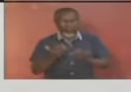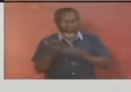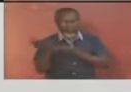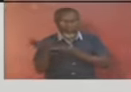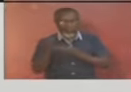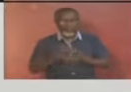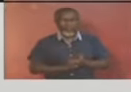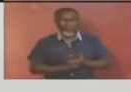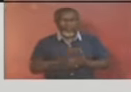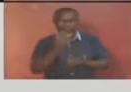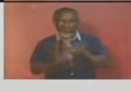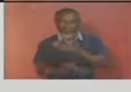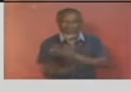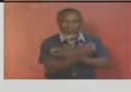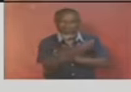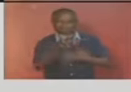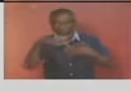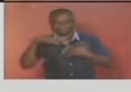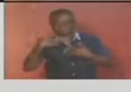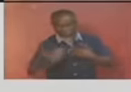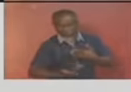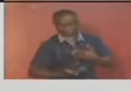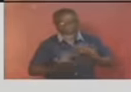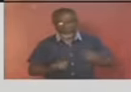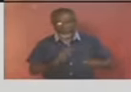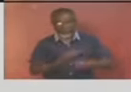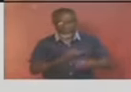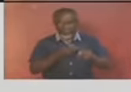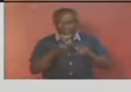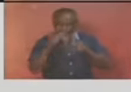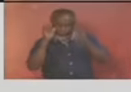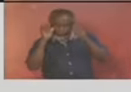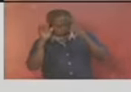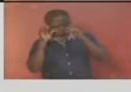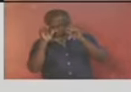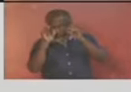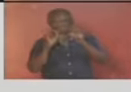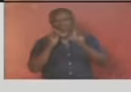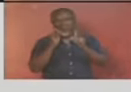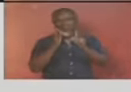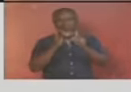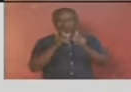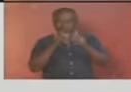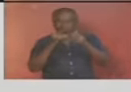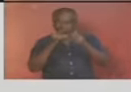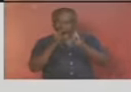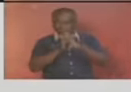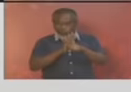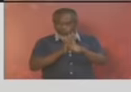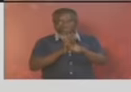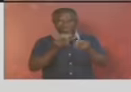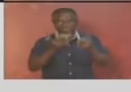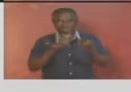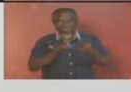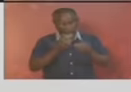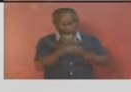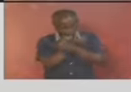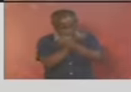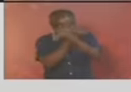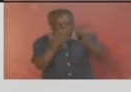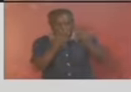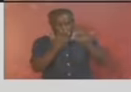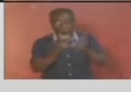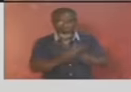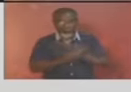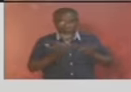Good morning. Welcome to today's Ministry of Health virtual media conference on COVID-19. I'm pleased to be here with today's